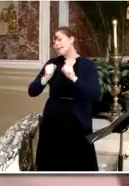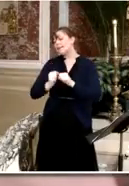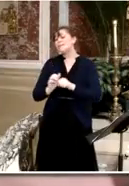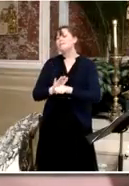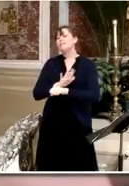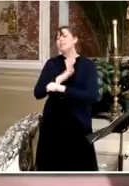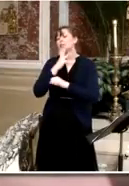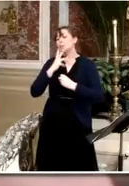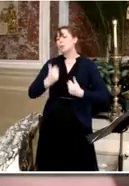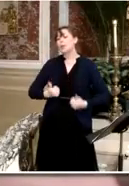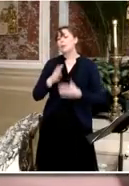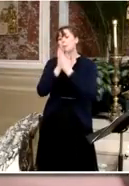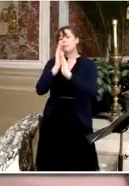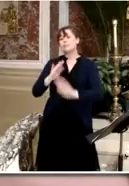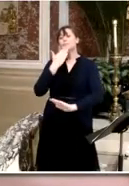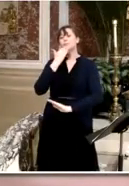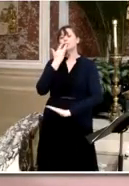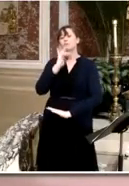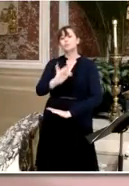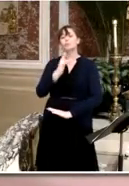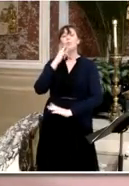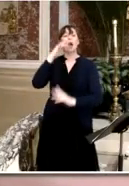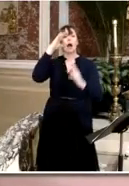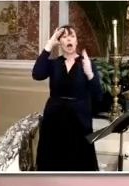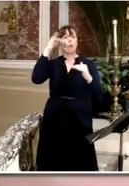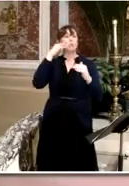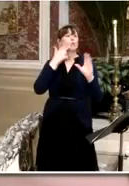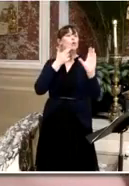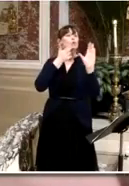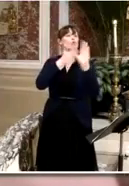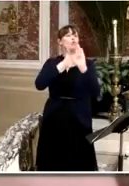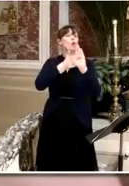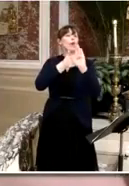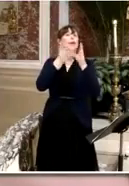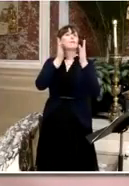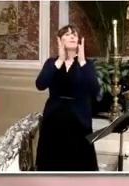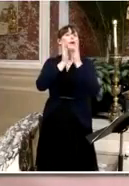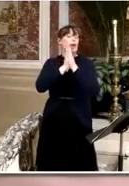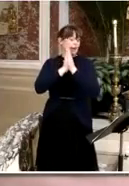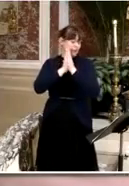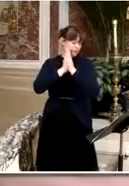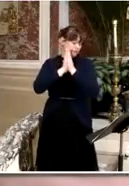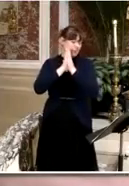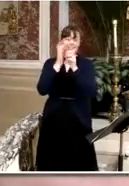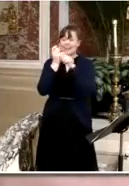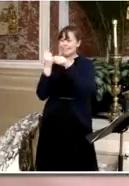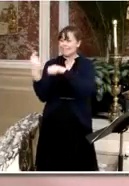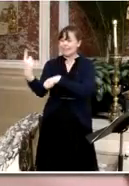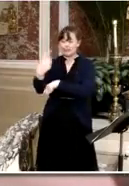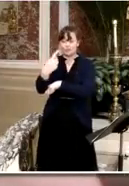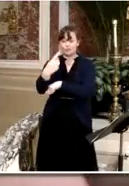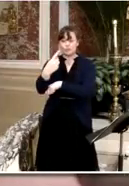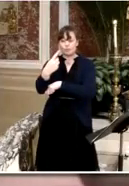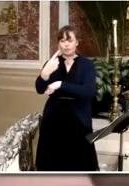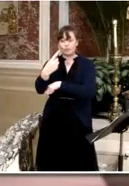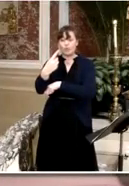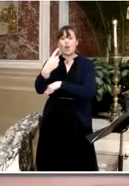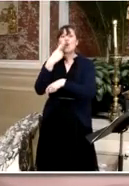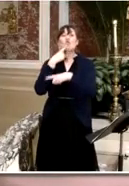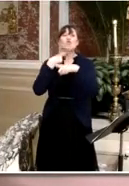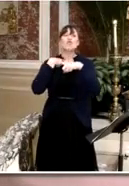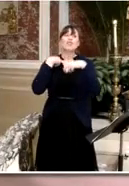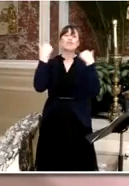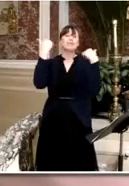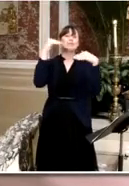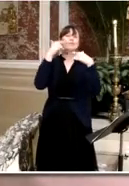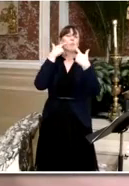good fortune. I hope that you will join me in praying that next year the restrictions will be